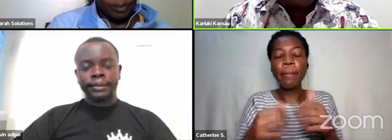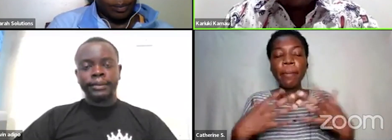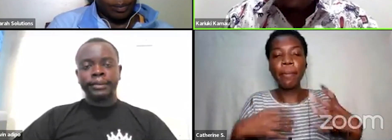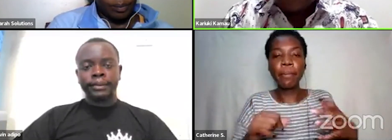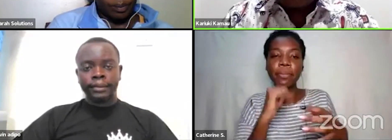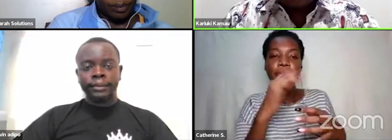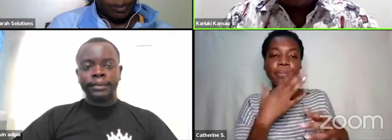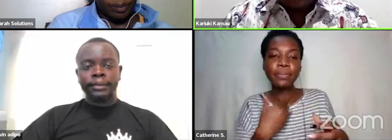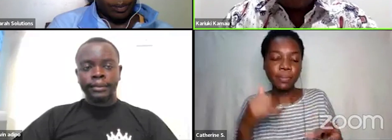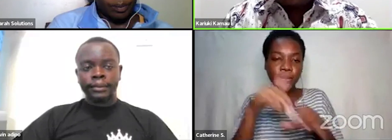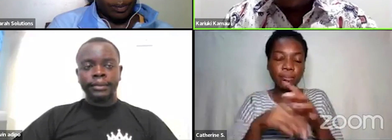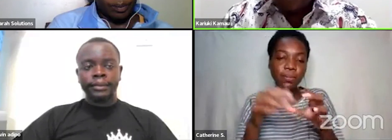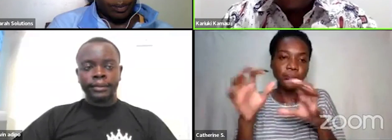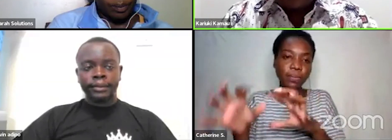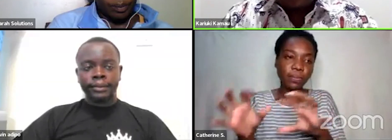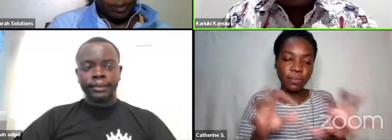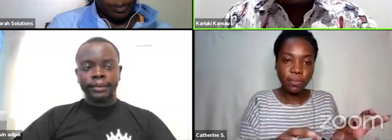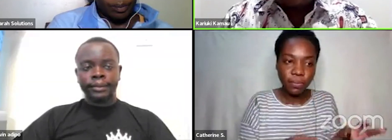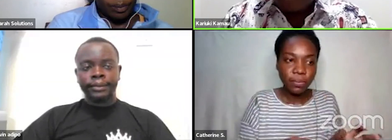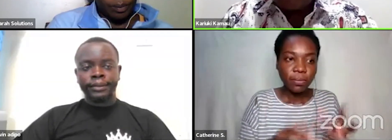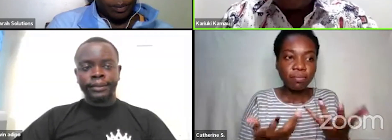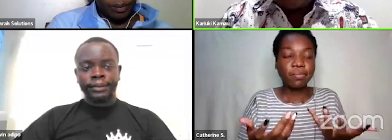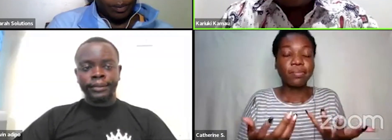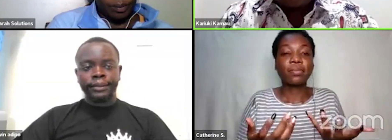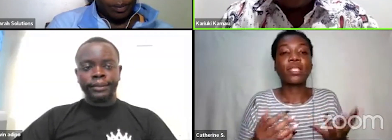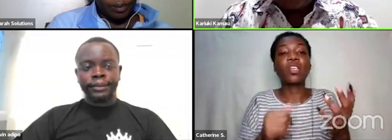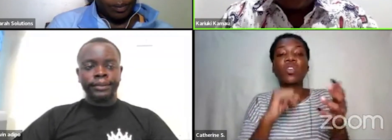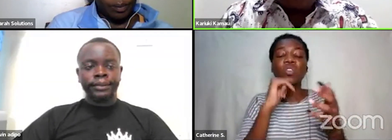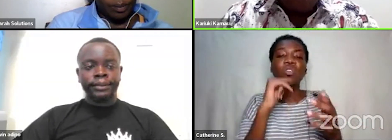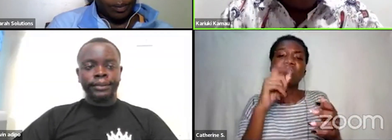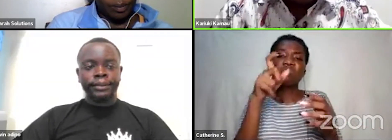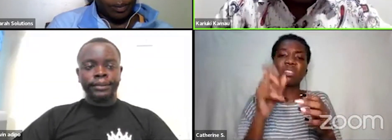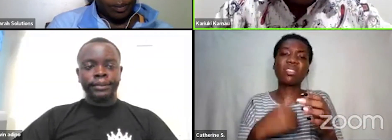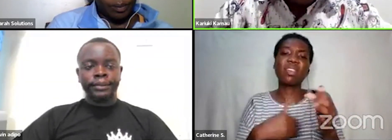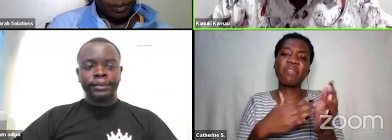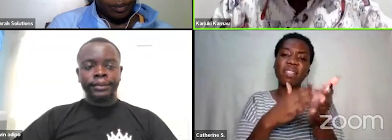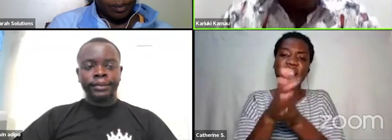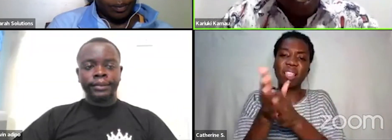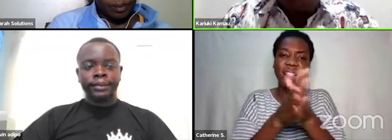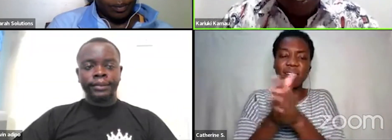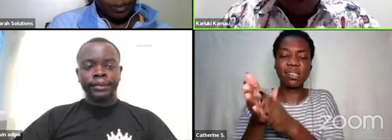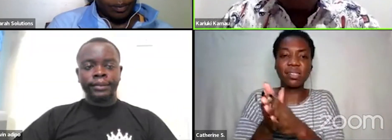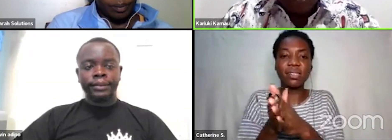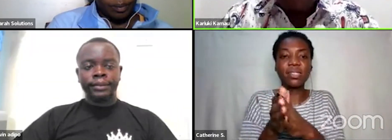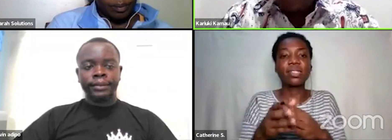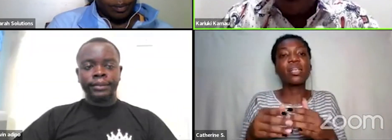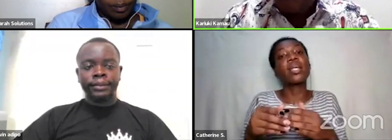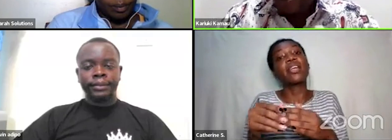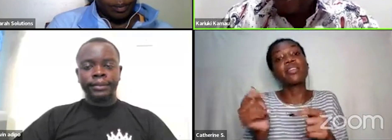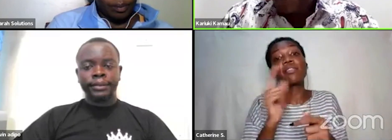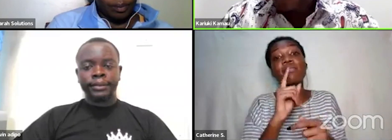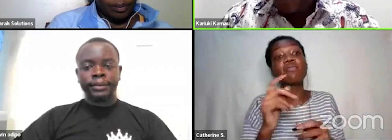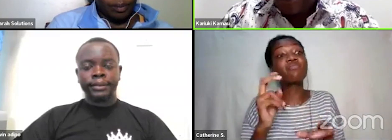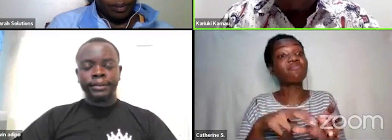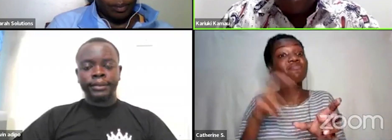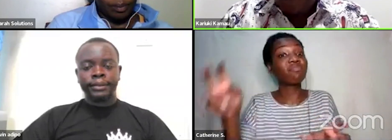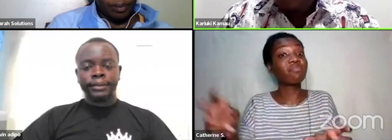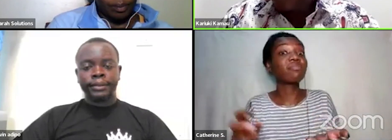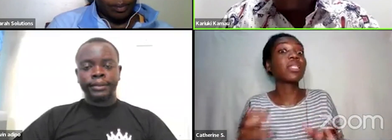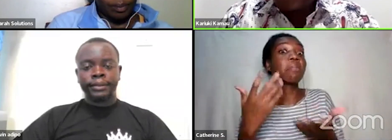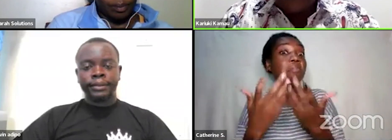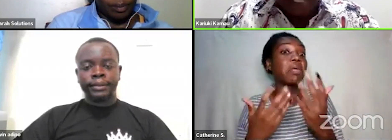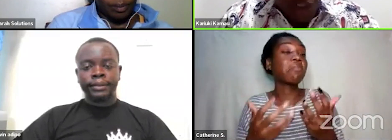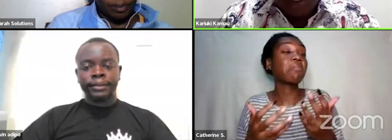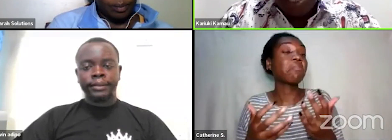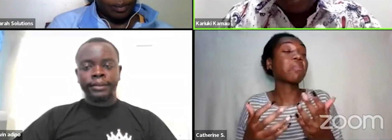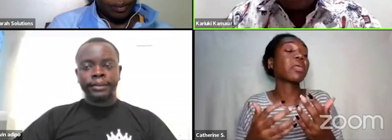of being passionate of a service which is there's no need in the packet. We say skipping rope can be a hobby,